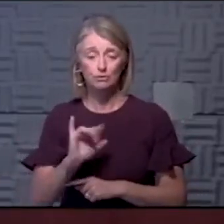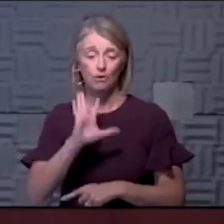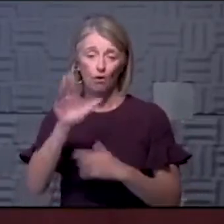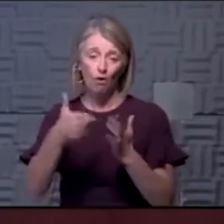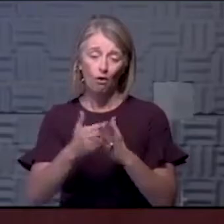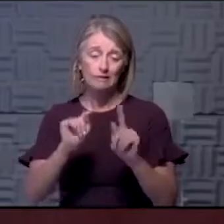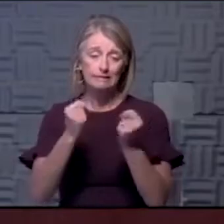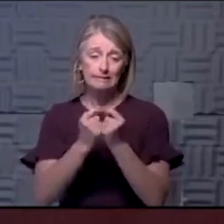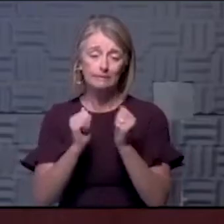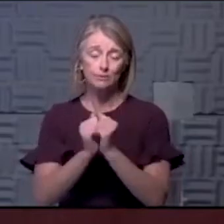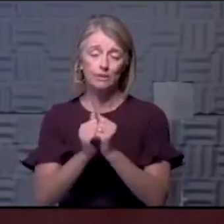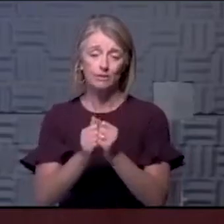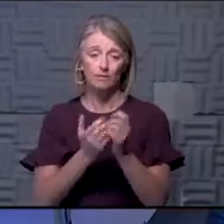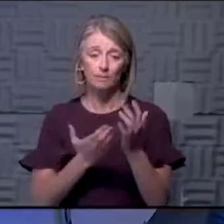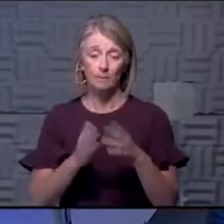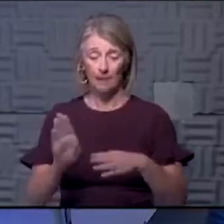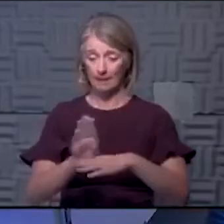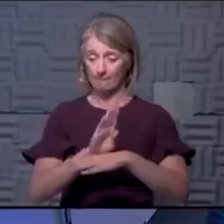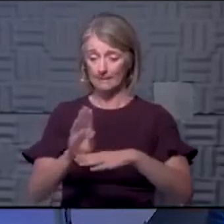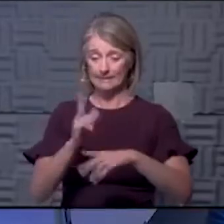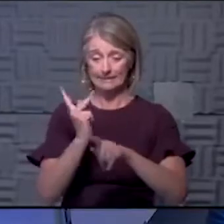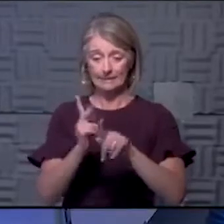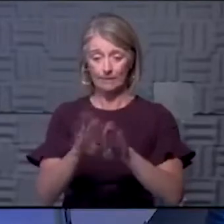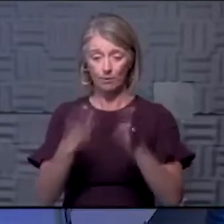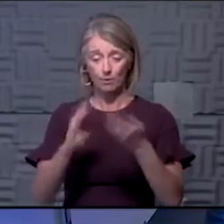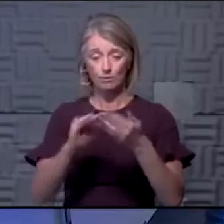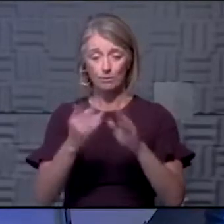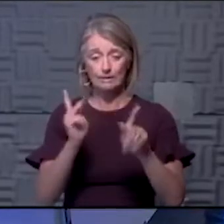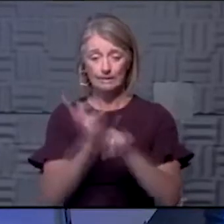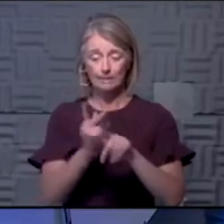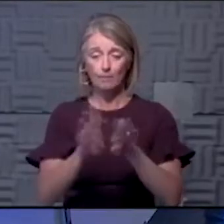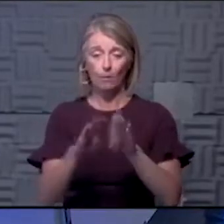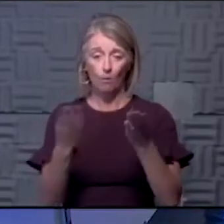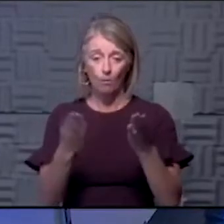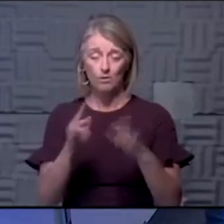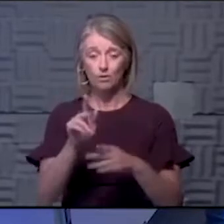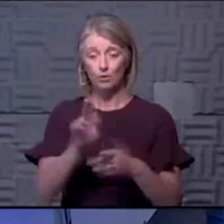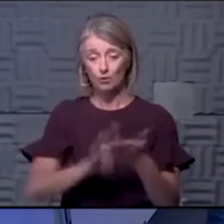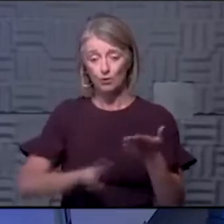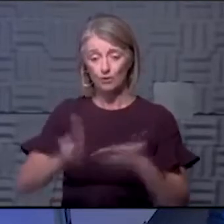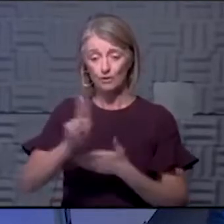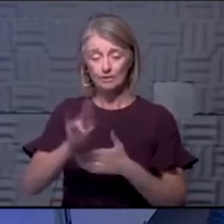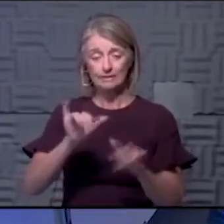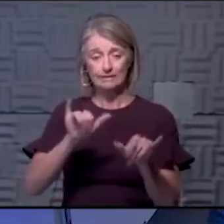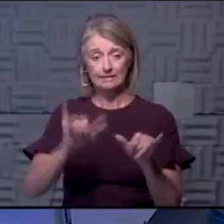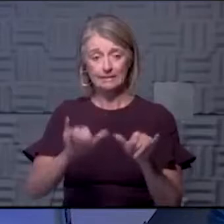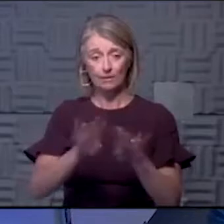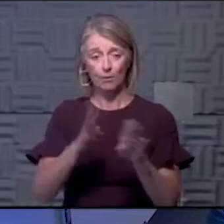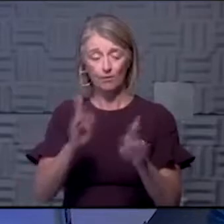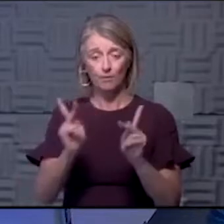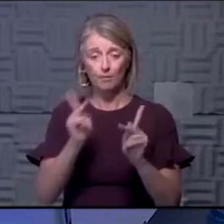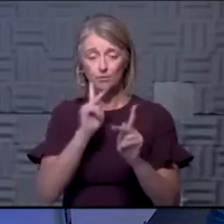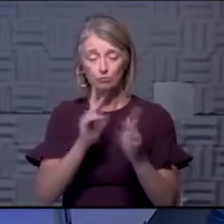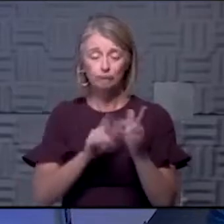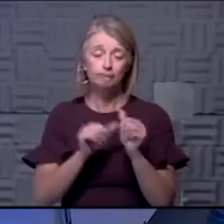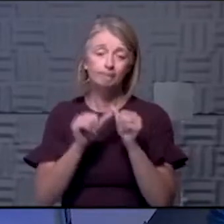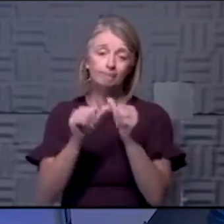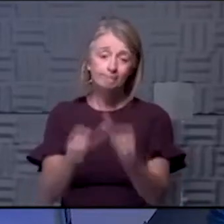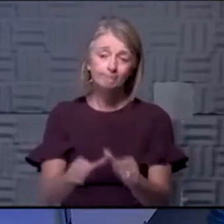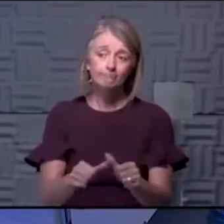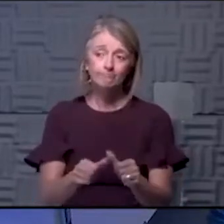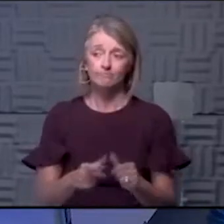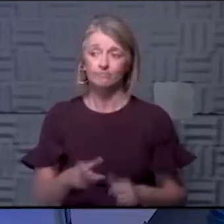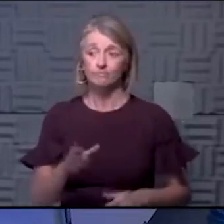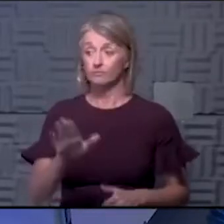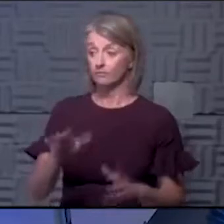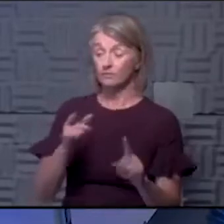to find a way through it. Because businesses need to stay open, the community stays open, the university needs to stay open in order for everybody to thrive, but got to do it safely. And I